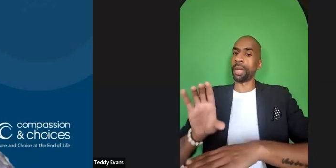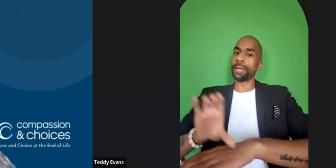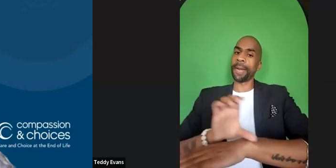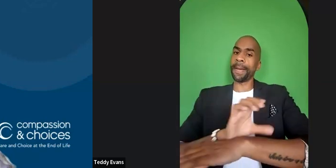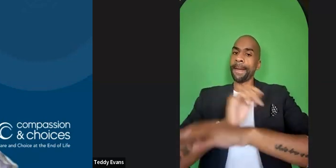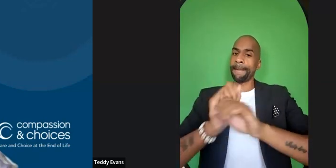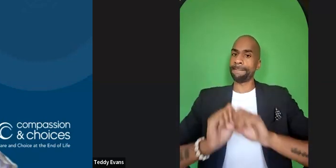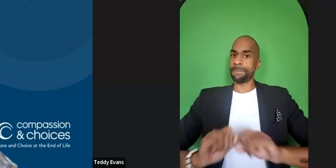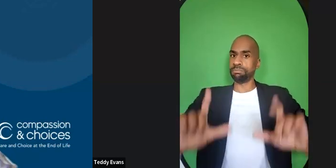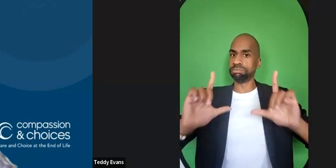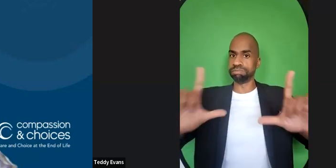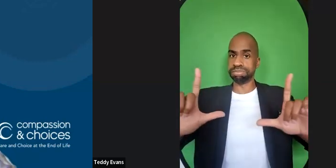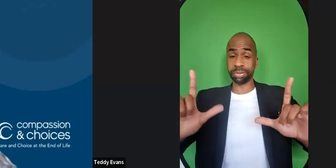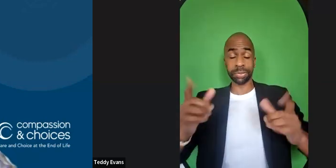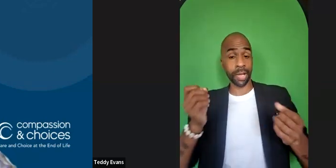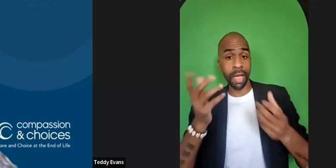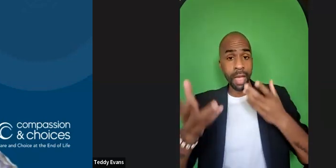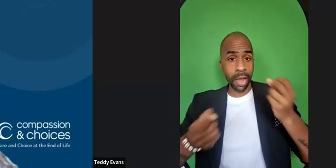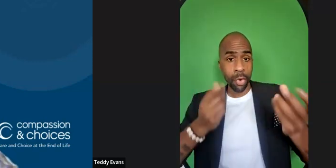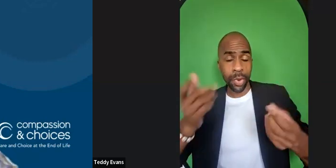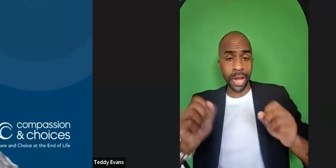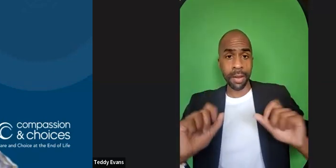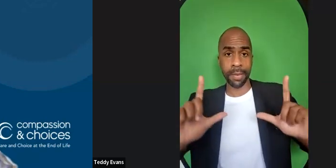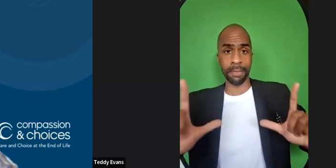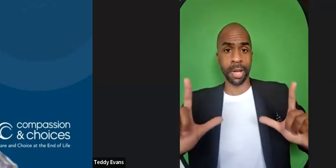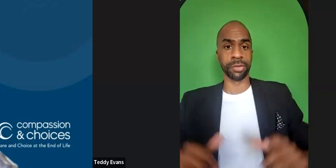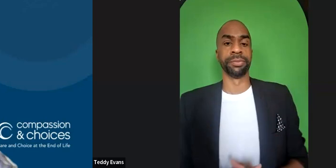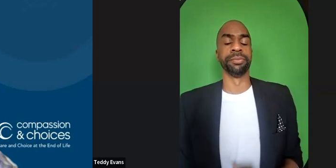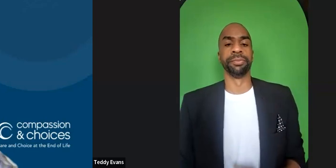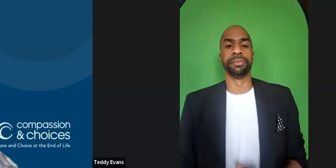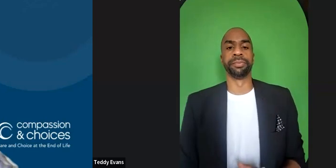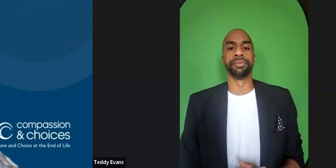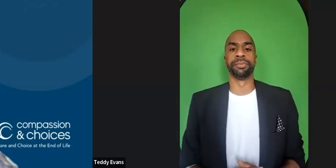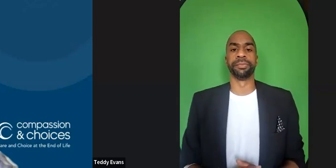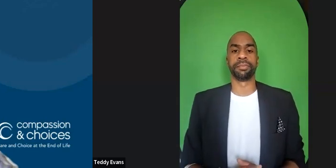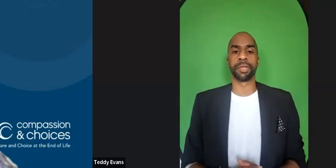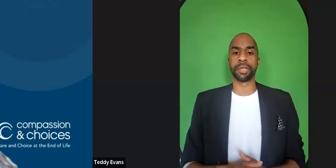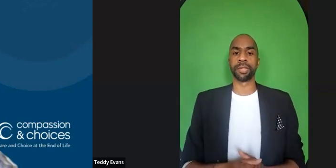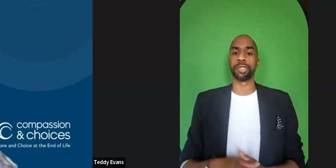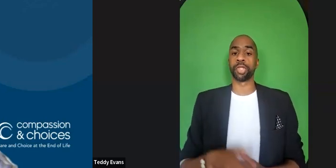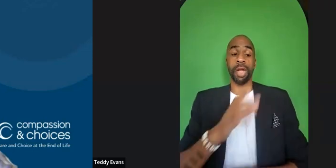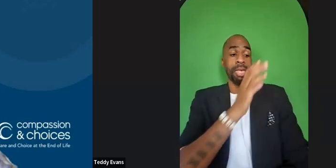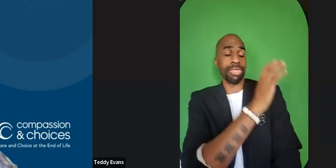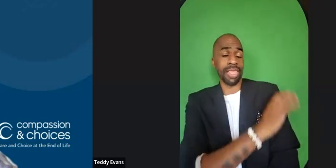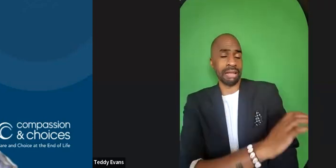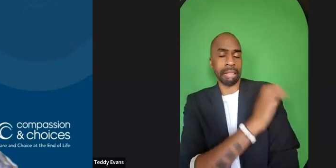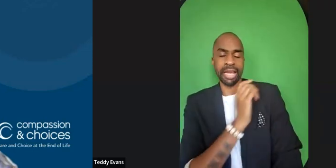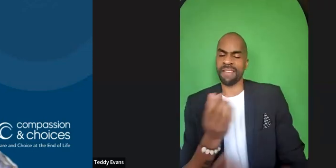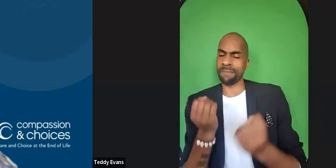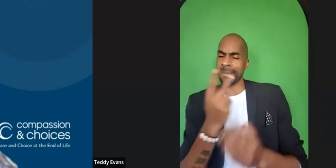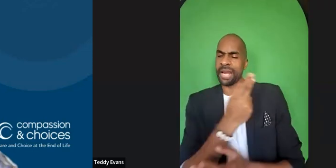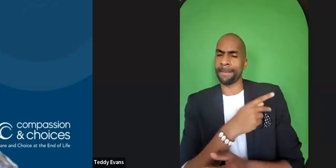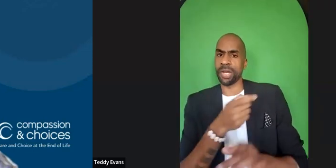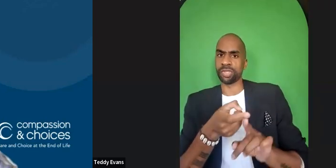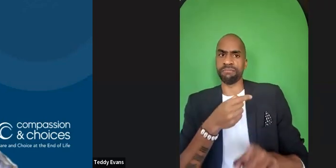rare disease. So the ALS clinic at UCSF draws patients from all over Northern California and sometimes